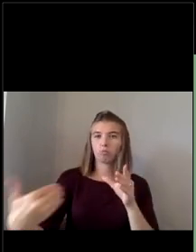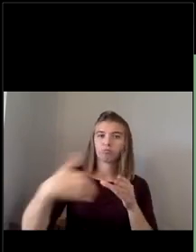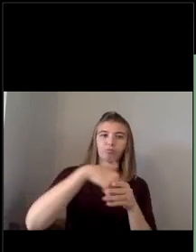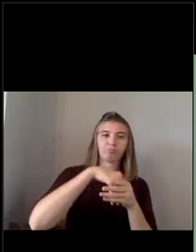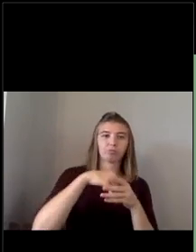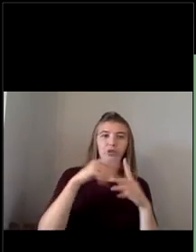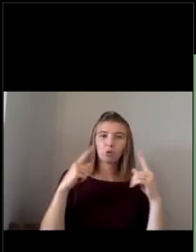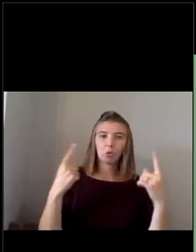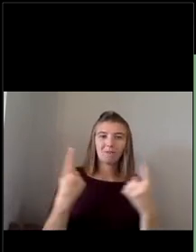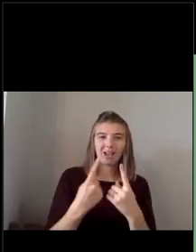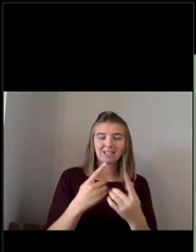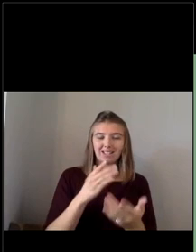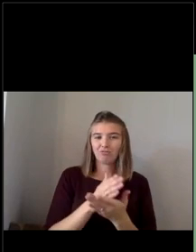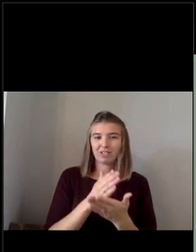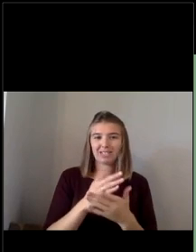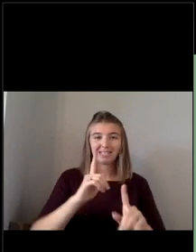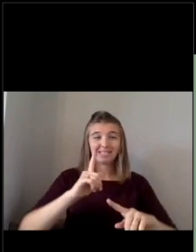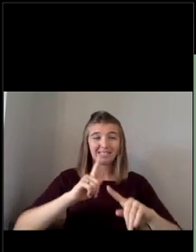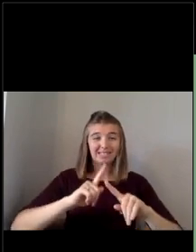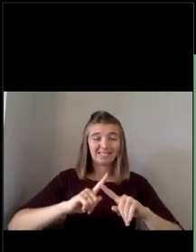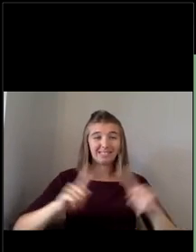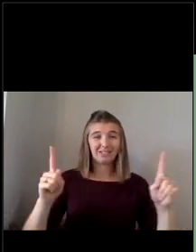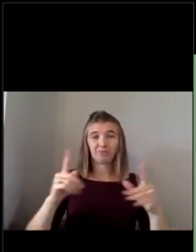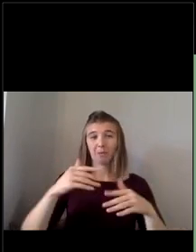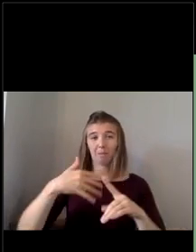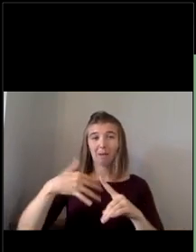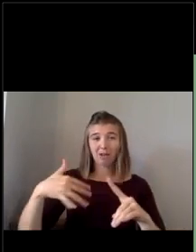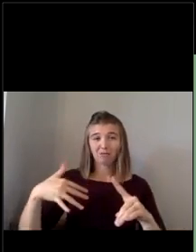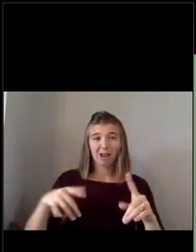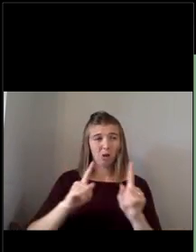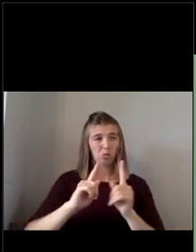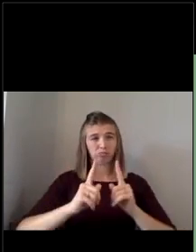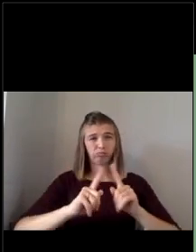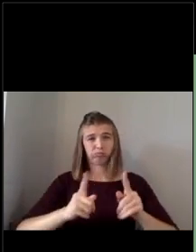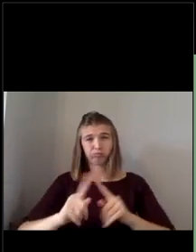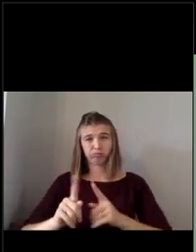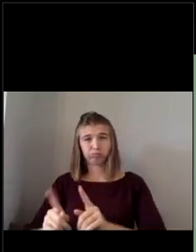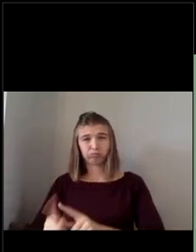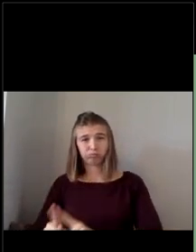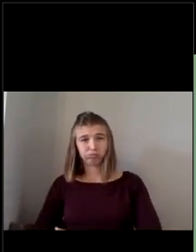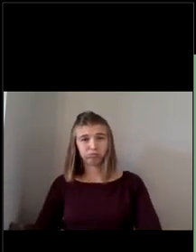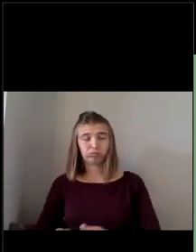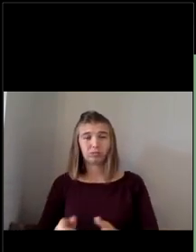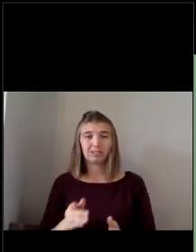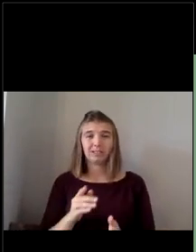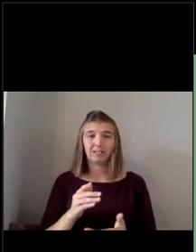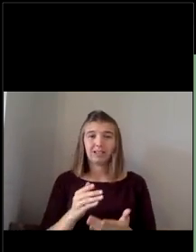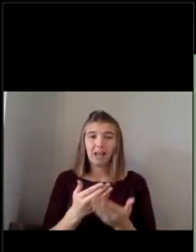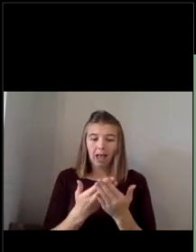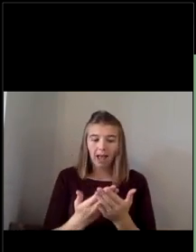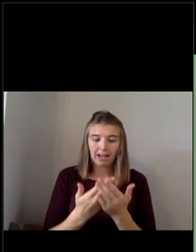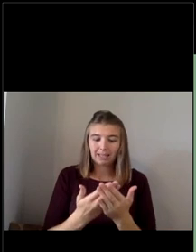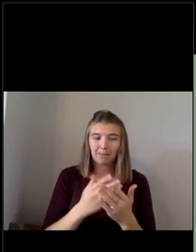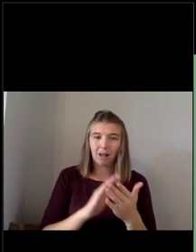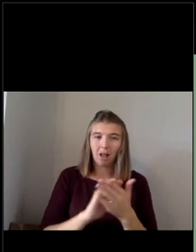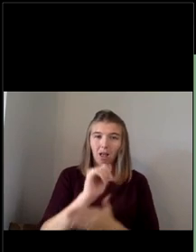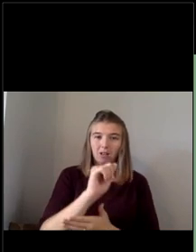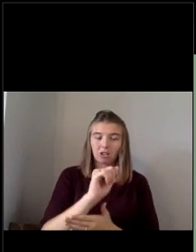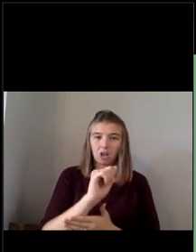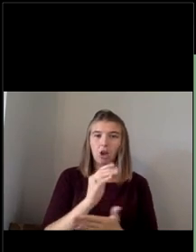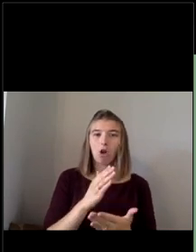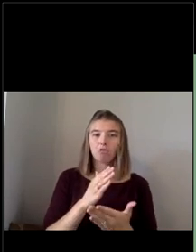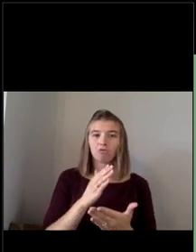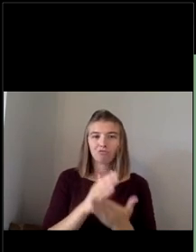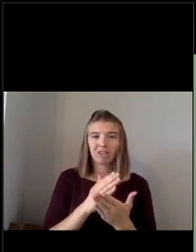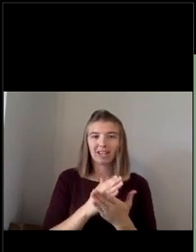so, academic culture, you know, whether real or perceived, tends to reflect the dominant discourse of